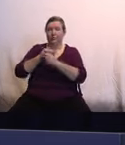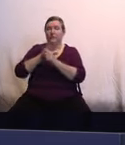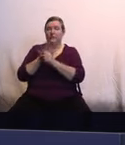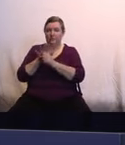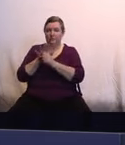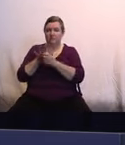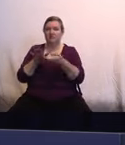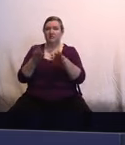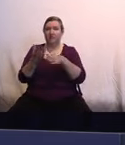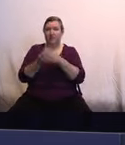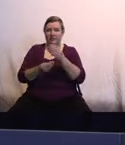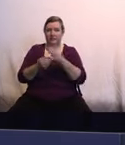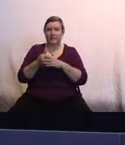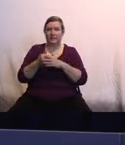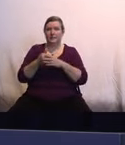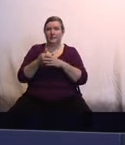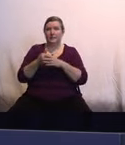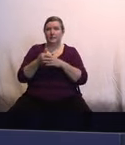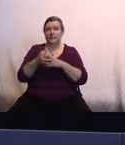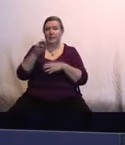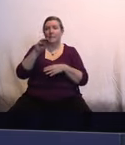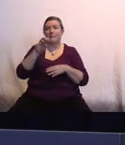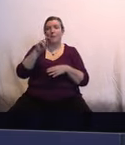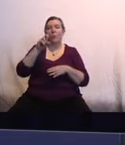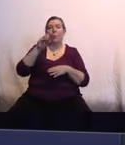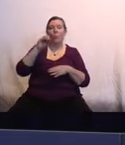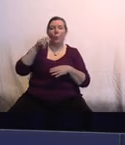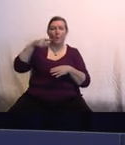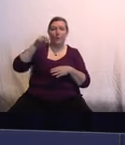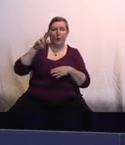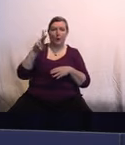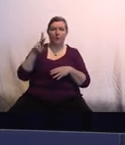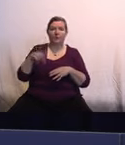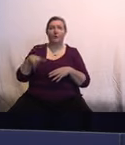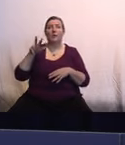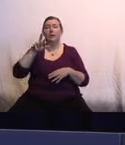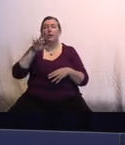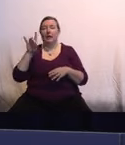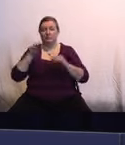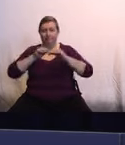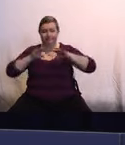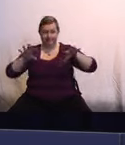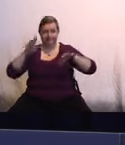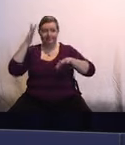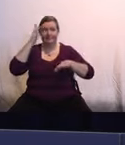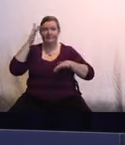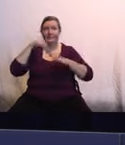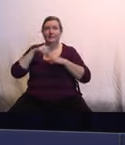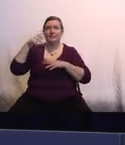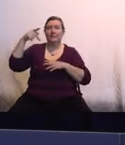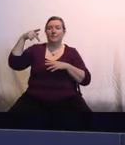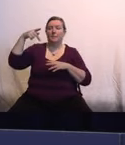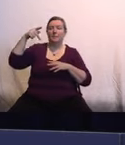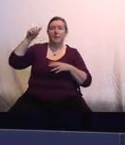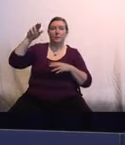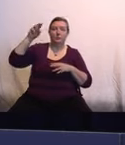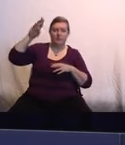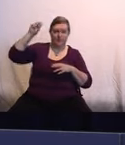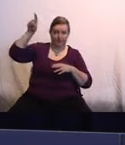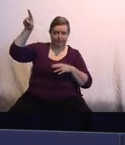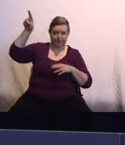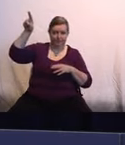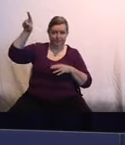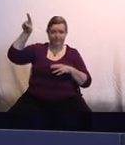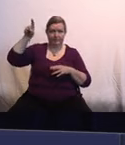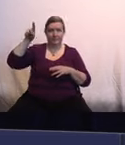Menlo Park home, 38 new cases among Paramus residents, and 4 new cases among our Vineland